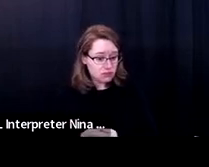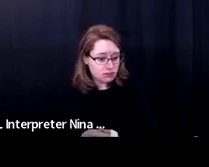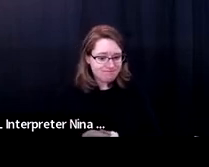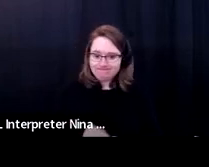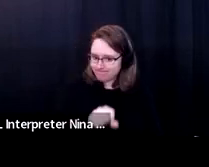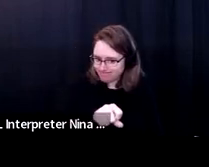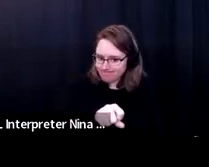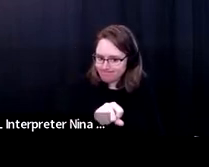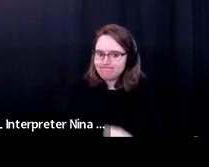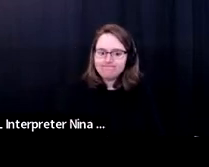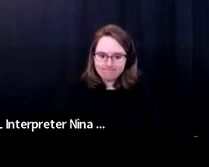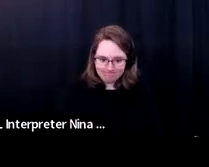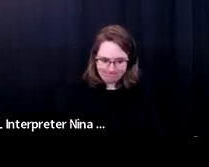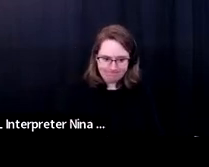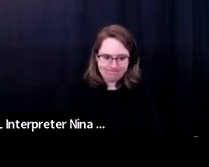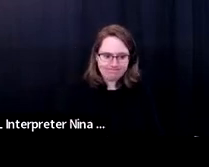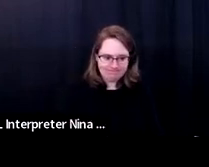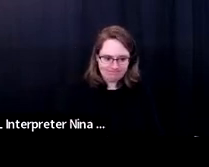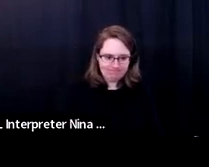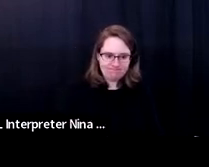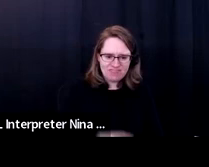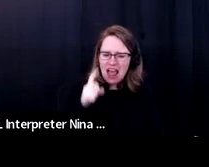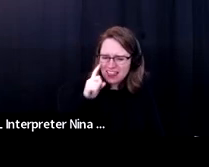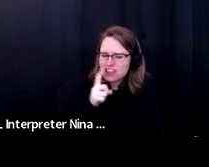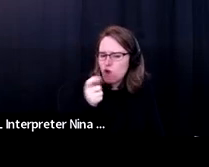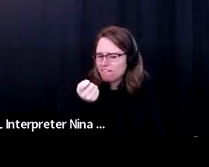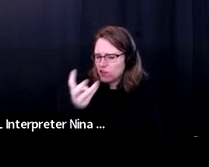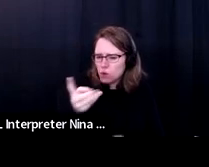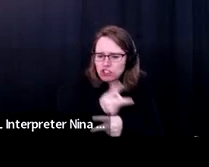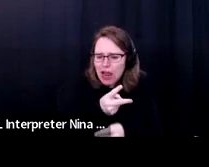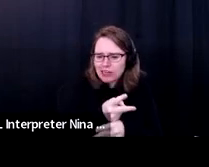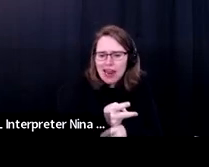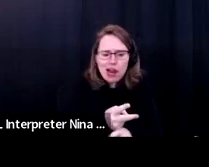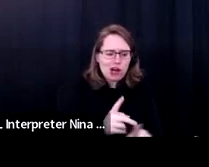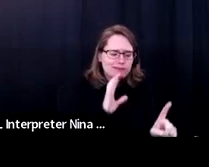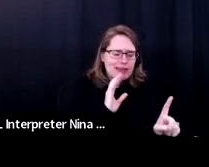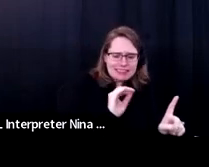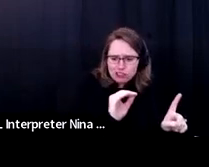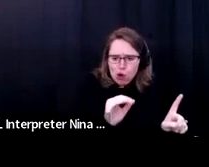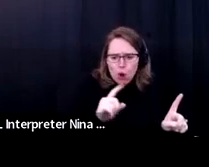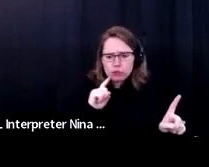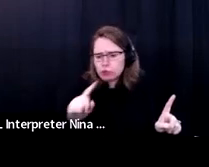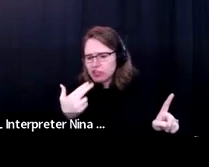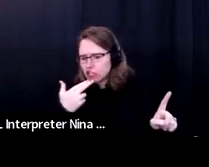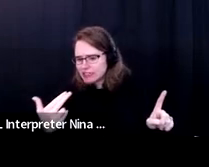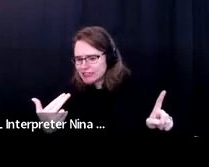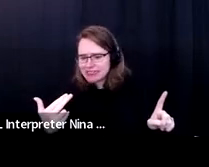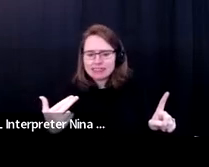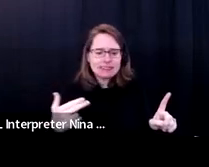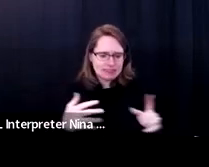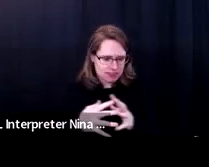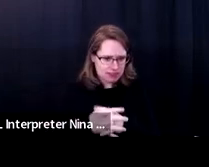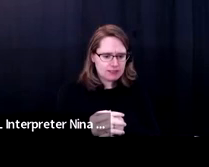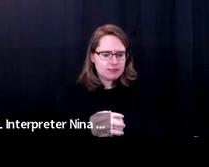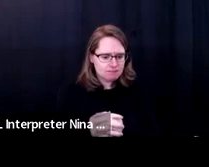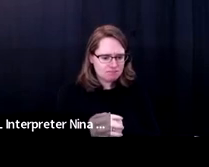Mm-hmm. I think there's a couple childcare ones, 0 to 13. And then there's something else about childcare I'd seen